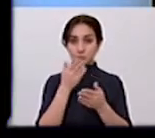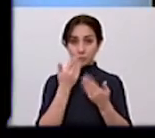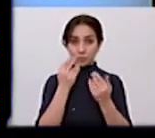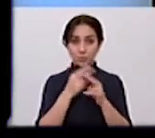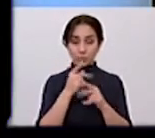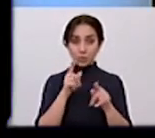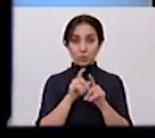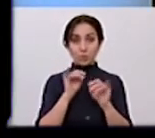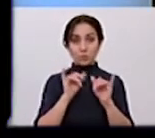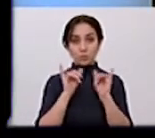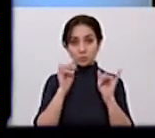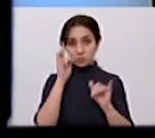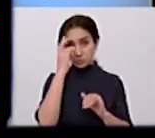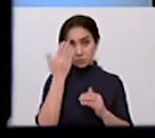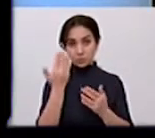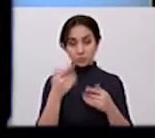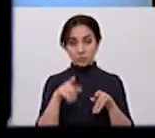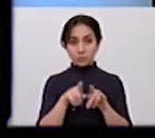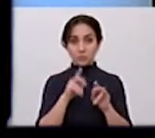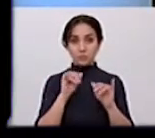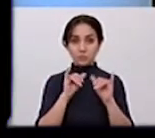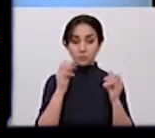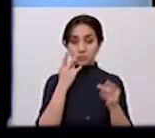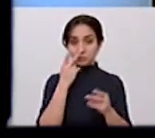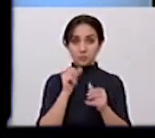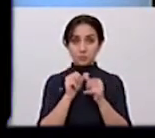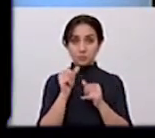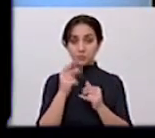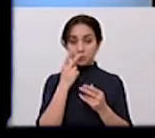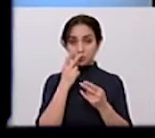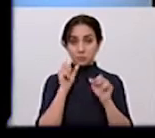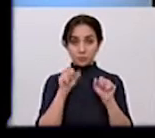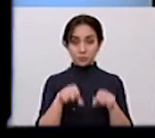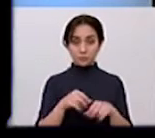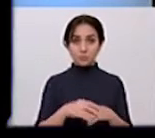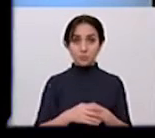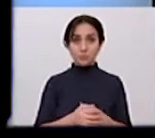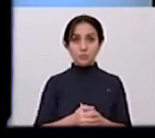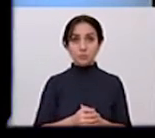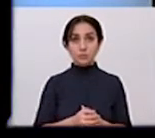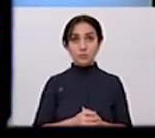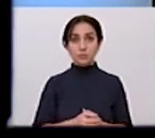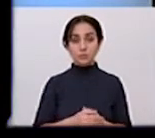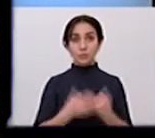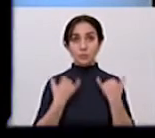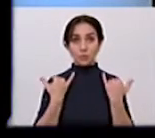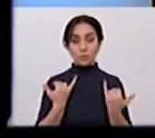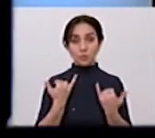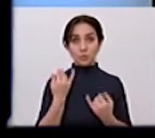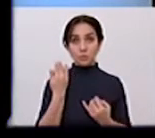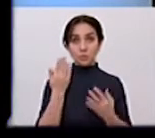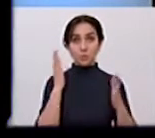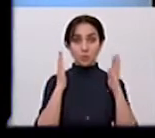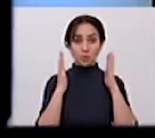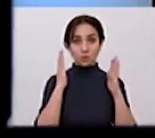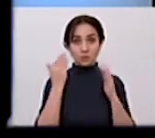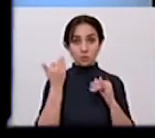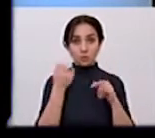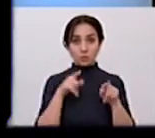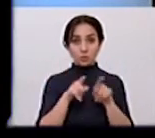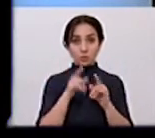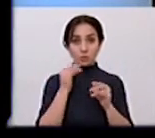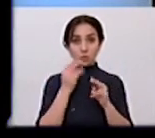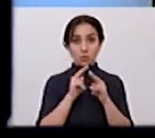rivojlanishiga alohida ahamiyat kasb etganligini biz aziz o'quvchilar ko'rishimiz mumkin. Bugungi kunda Malayziya mana shu